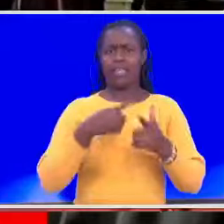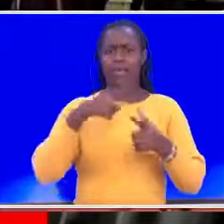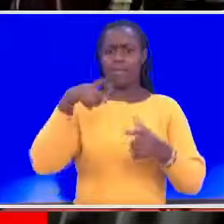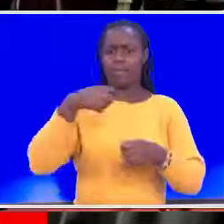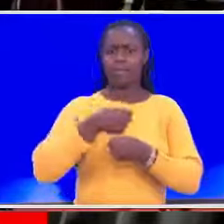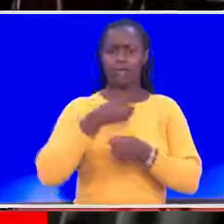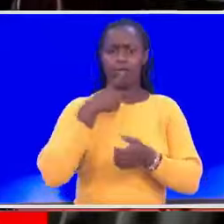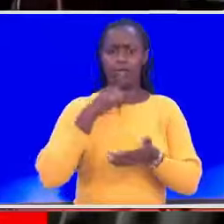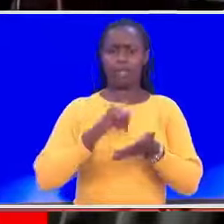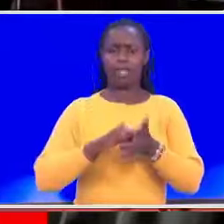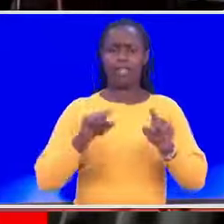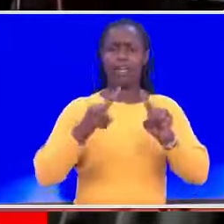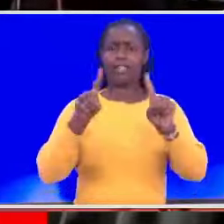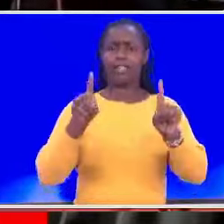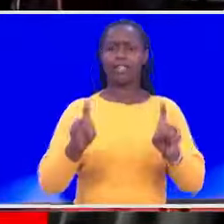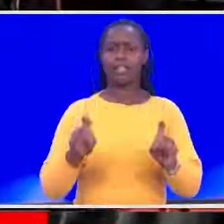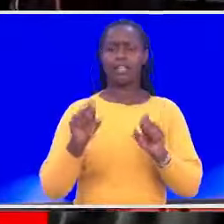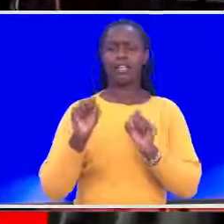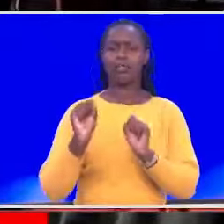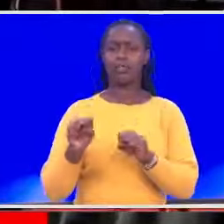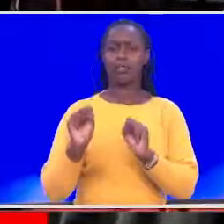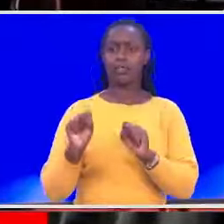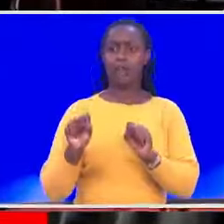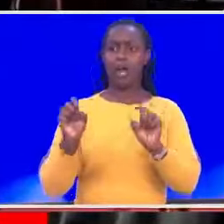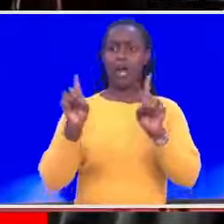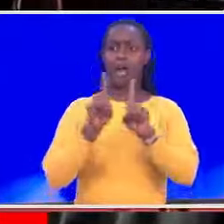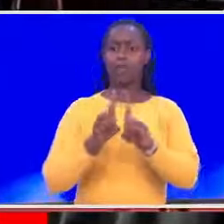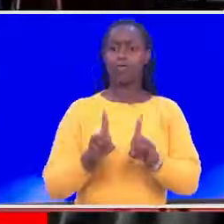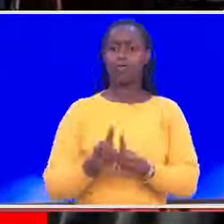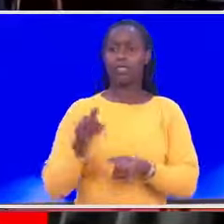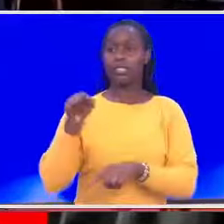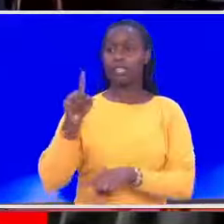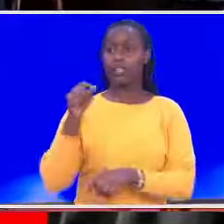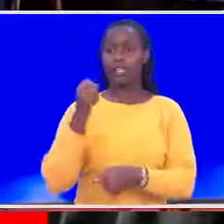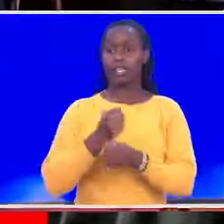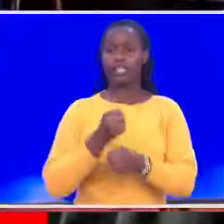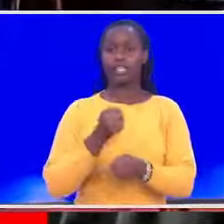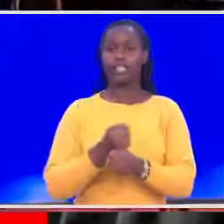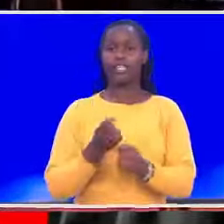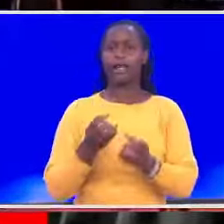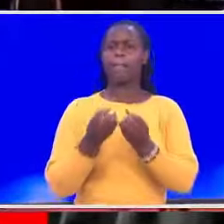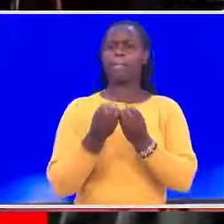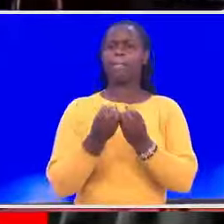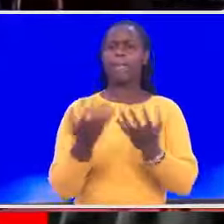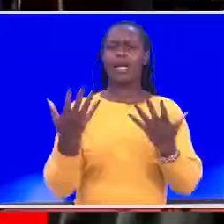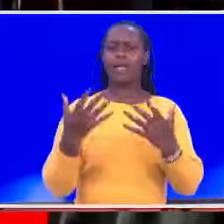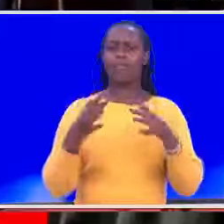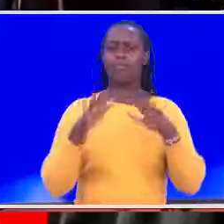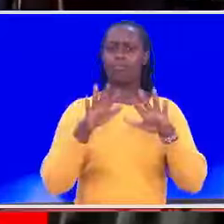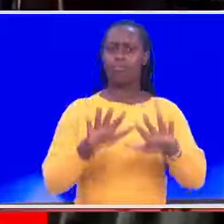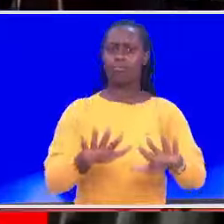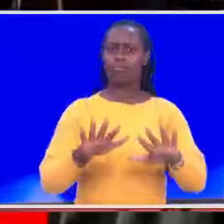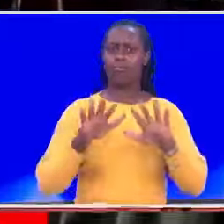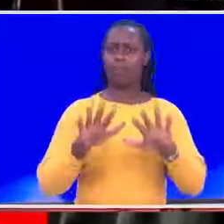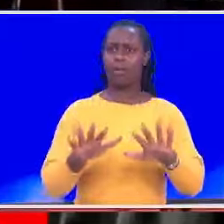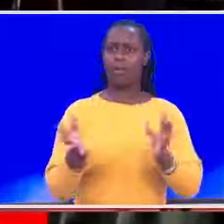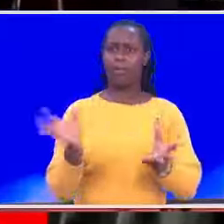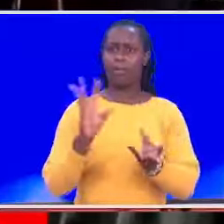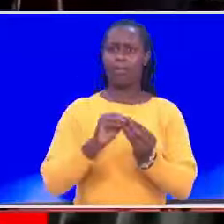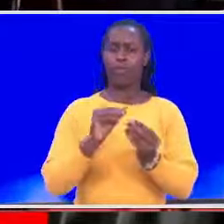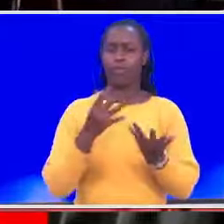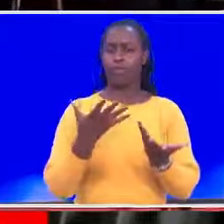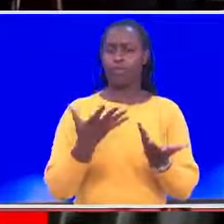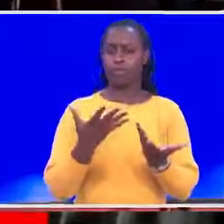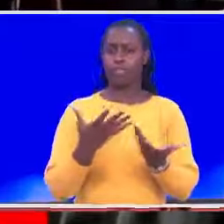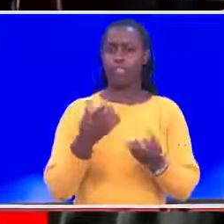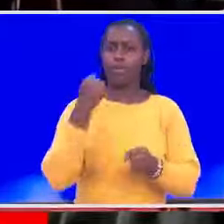possible. And ironically, he did, I think, the most press-ups of everyone here. Yeah, not the most press-ups, but the most push-ups. We